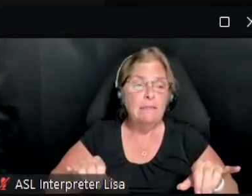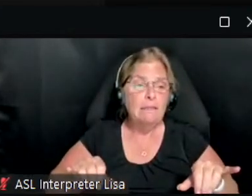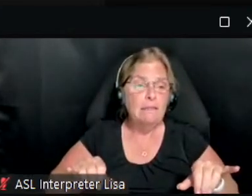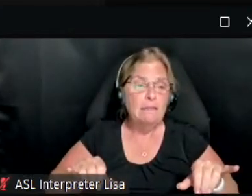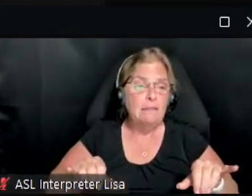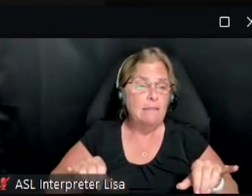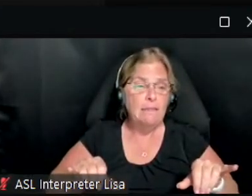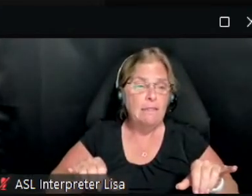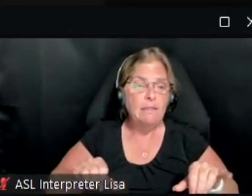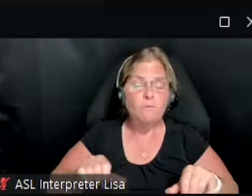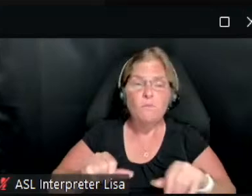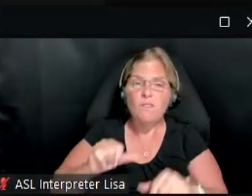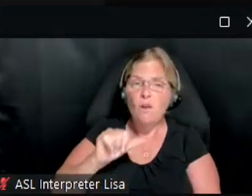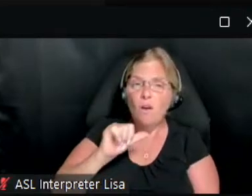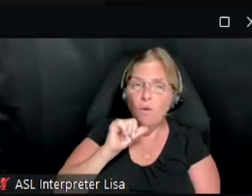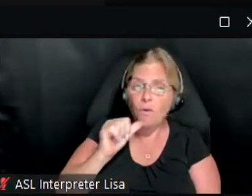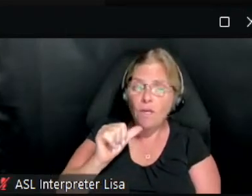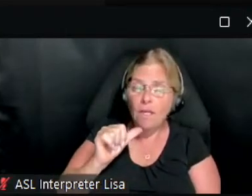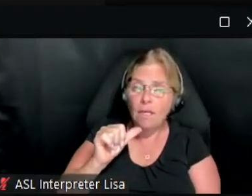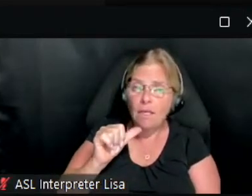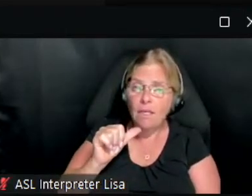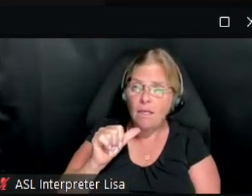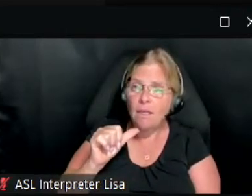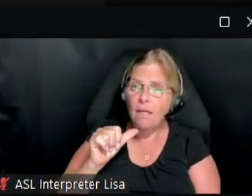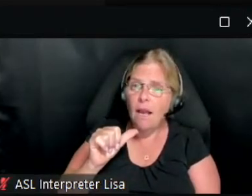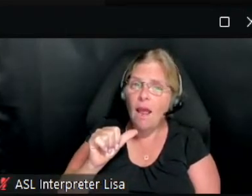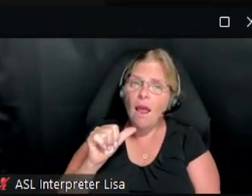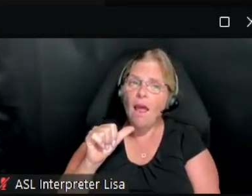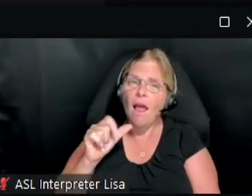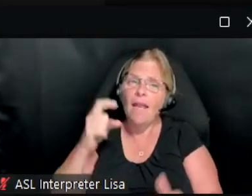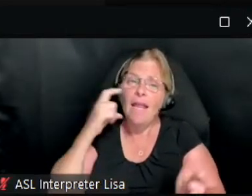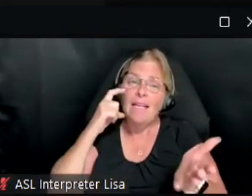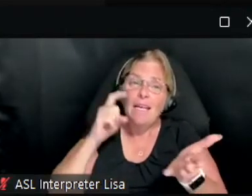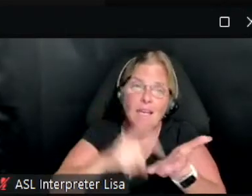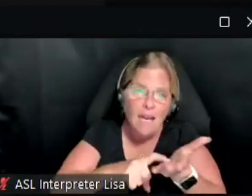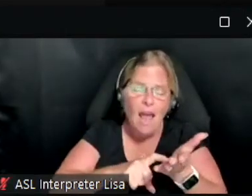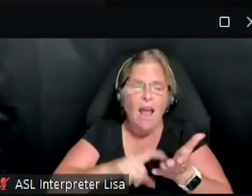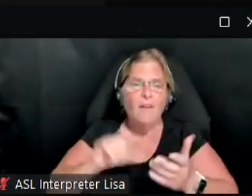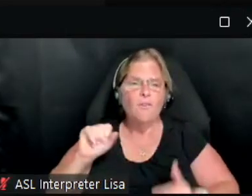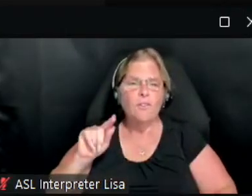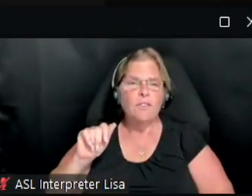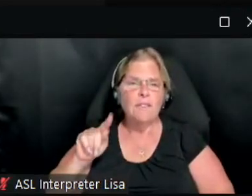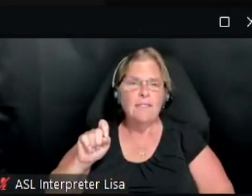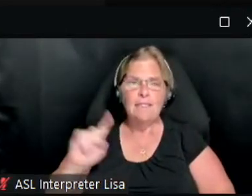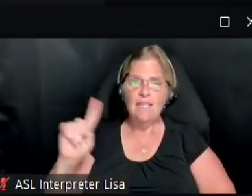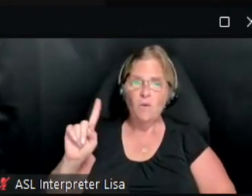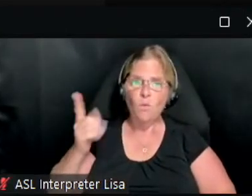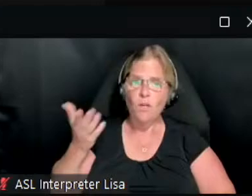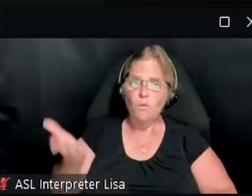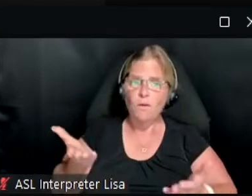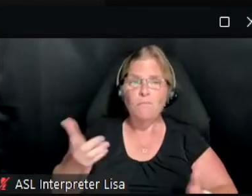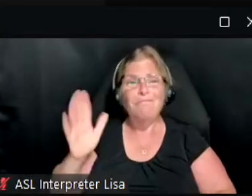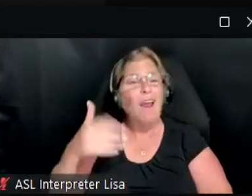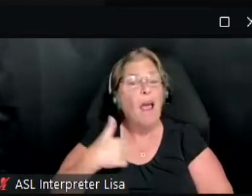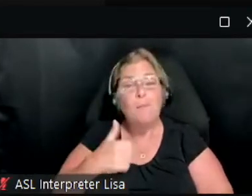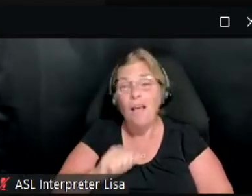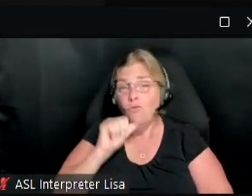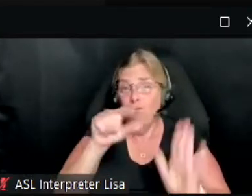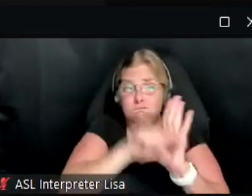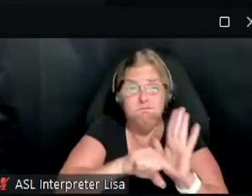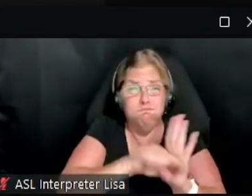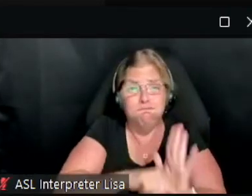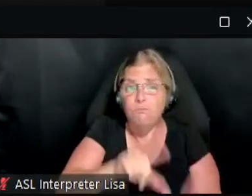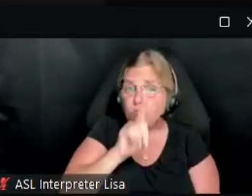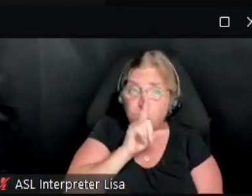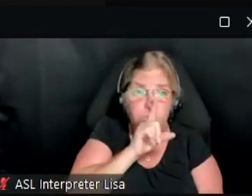and acknowledge the state that we're in right now. And I'm not trying to be dismal, but it is pretty bad. Again, I have 30 years